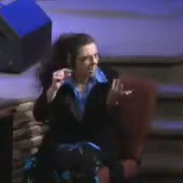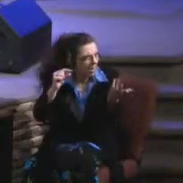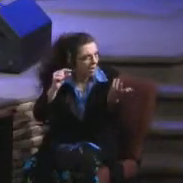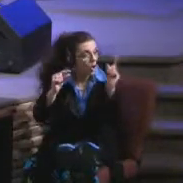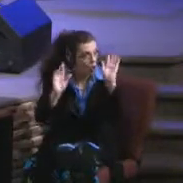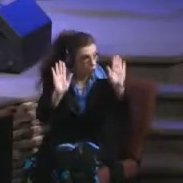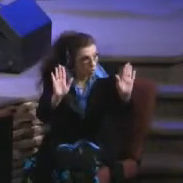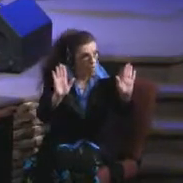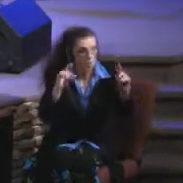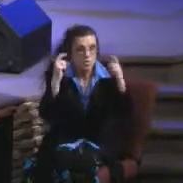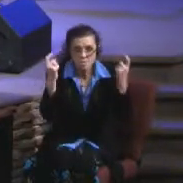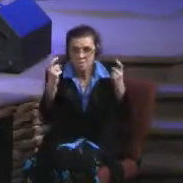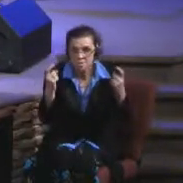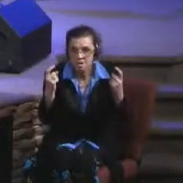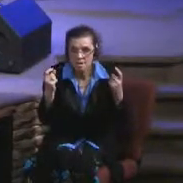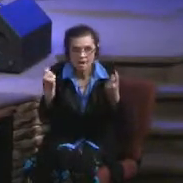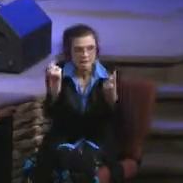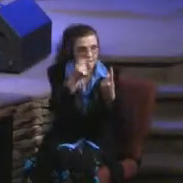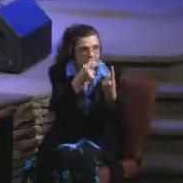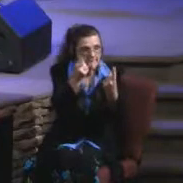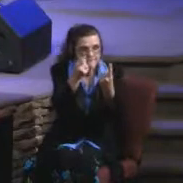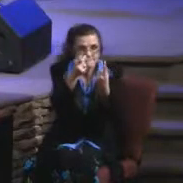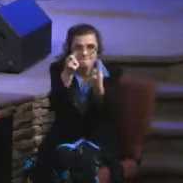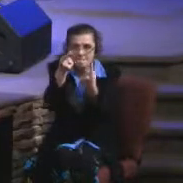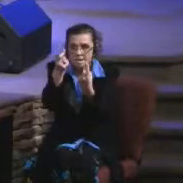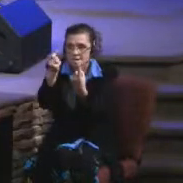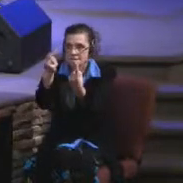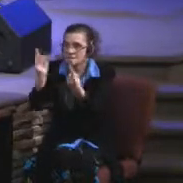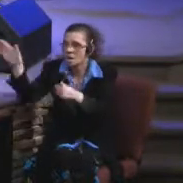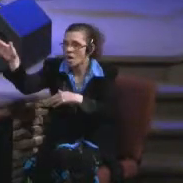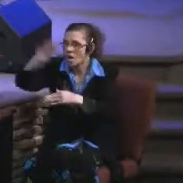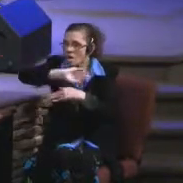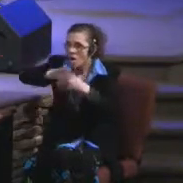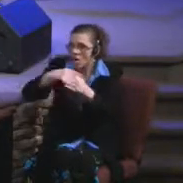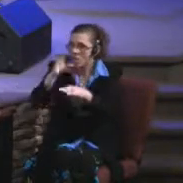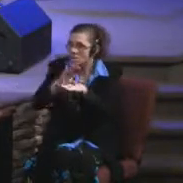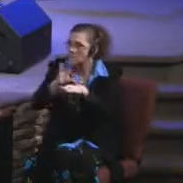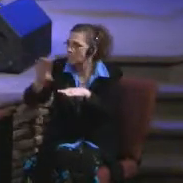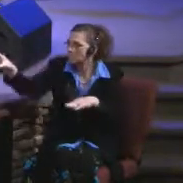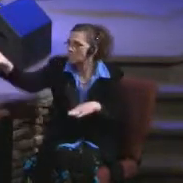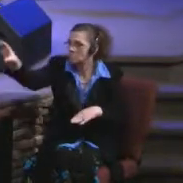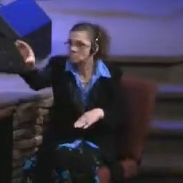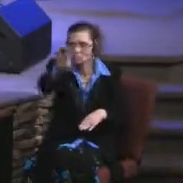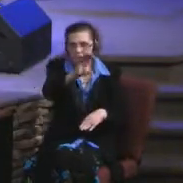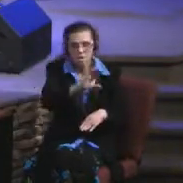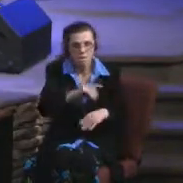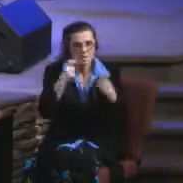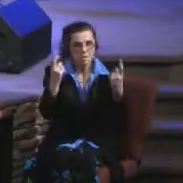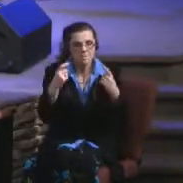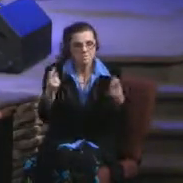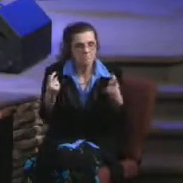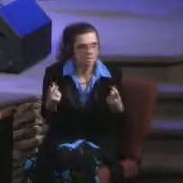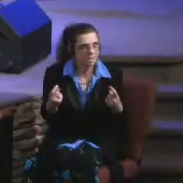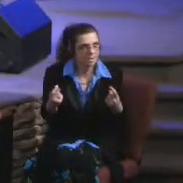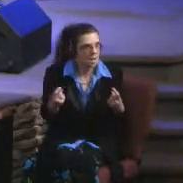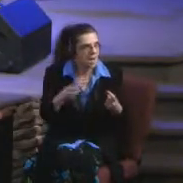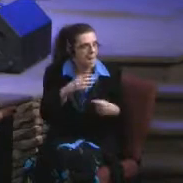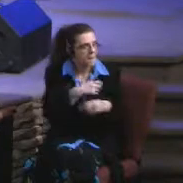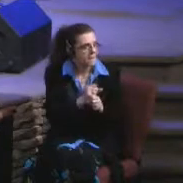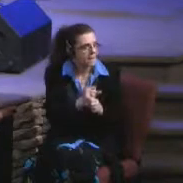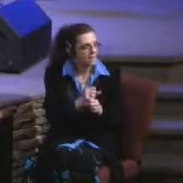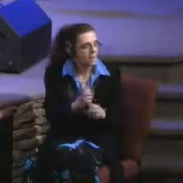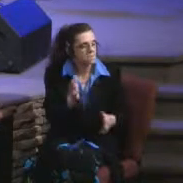your sin affects everybody else in here. The sin of Achan caused Israel to suffer